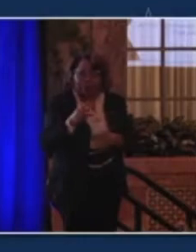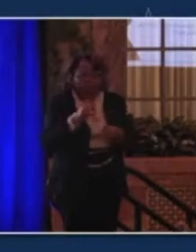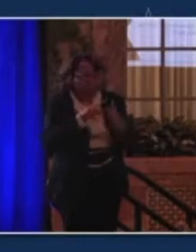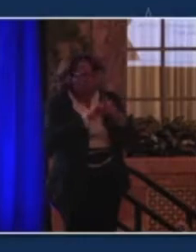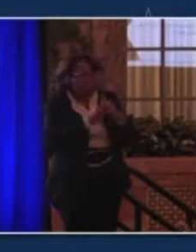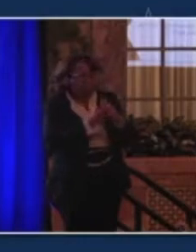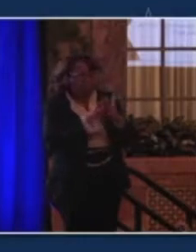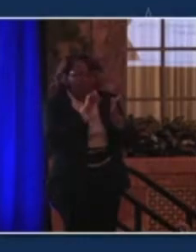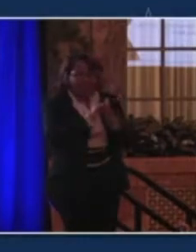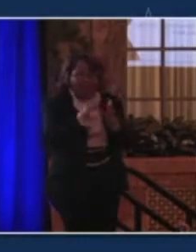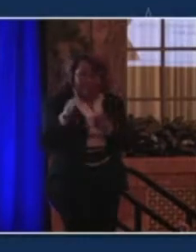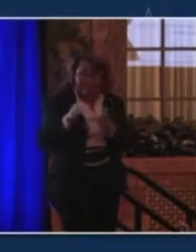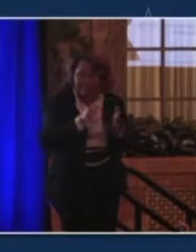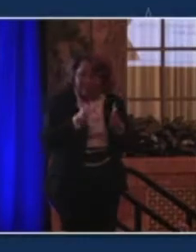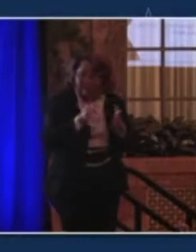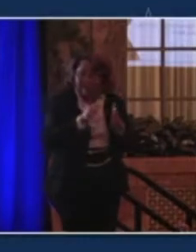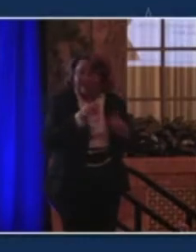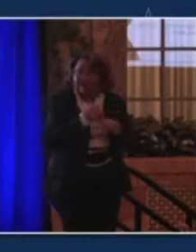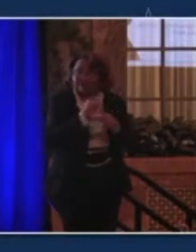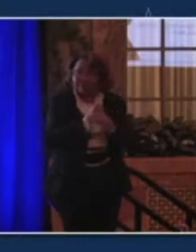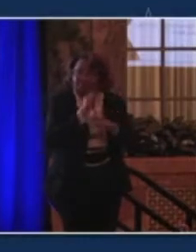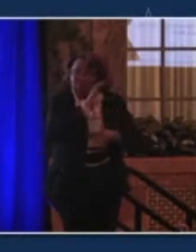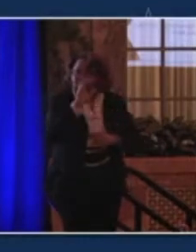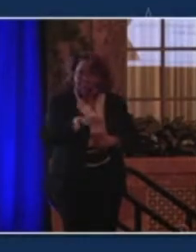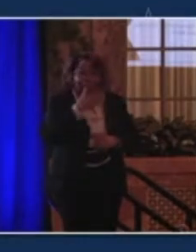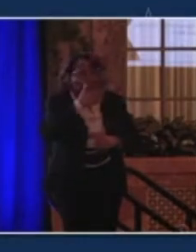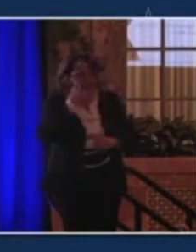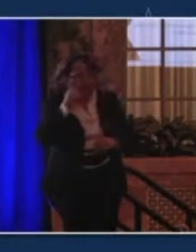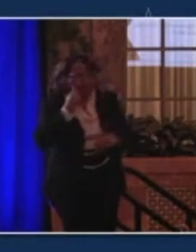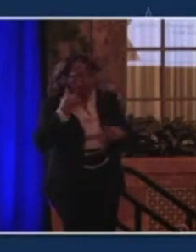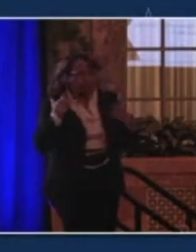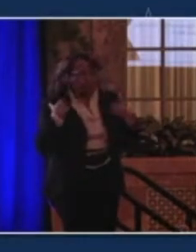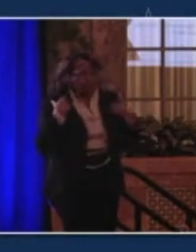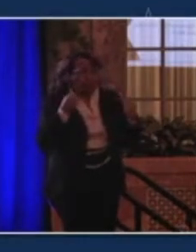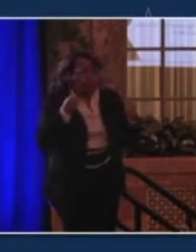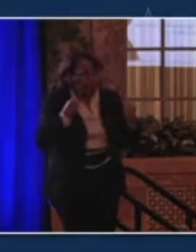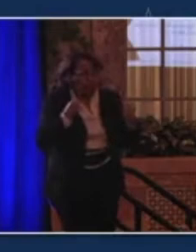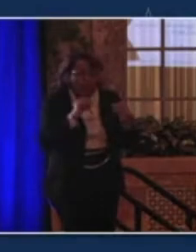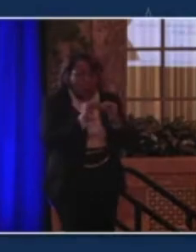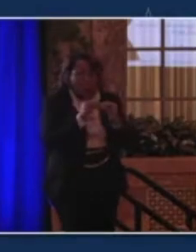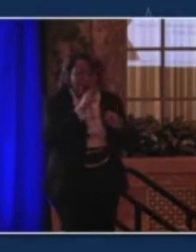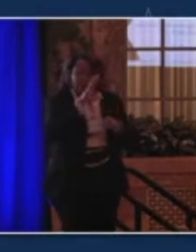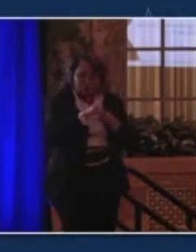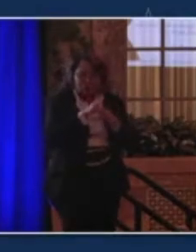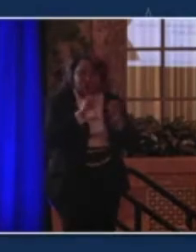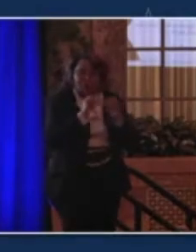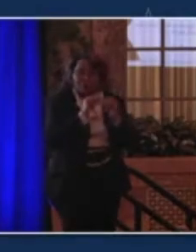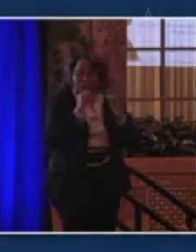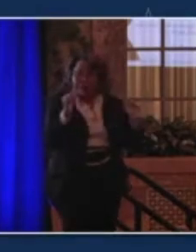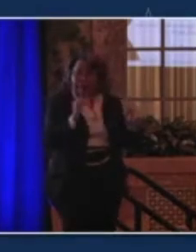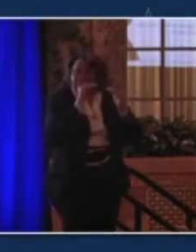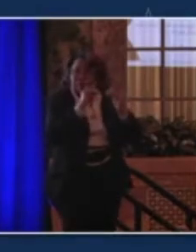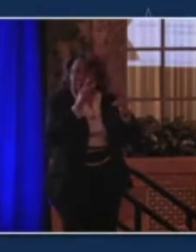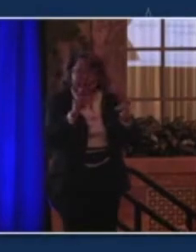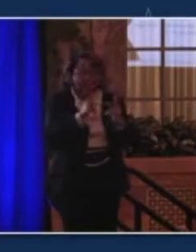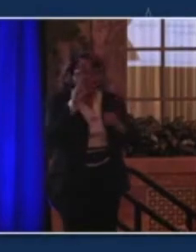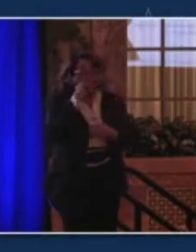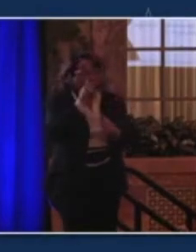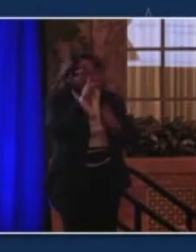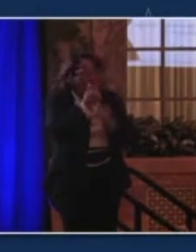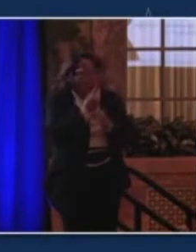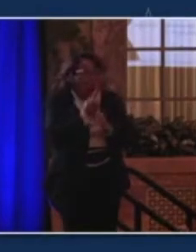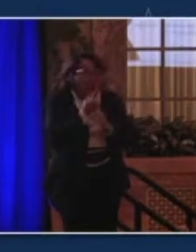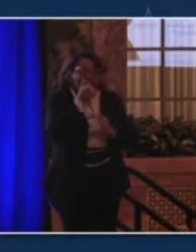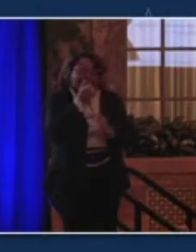path of making Chicago a better, stronger, more inclusive, more equitable place for everyone in